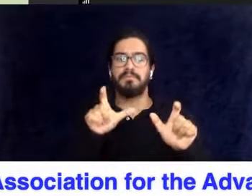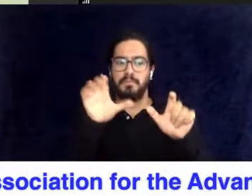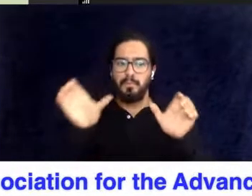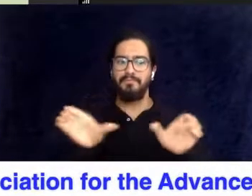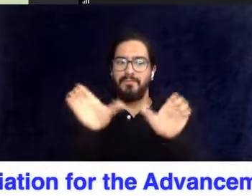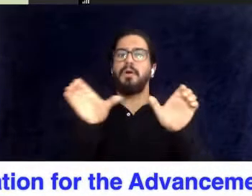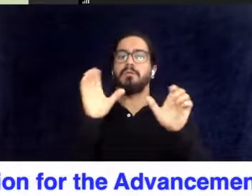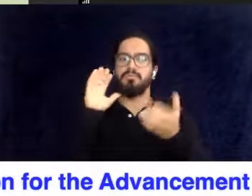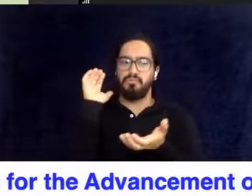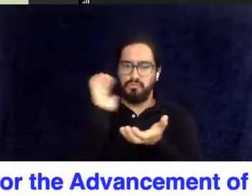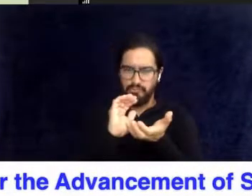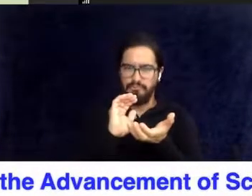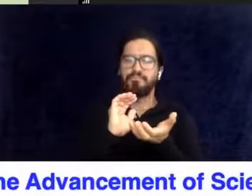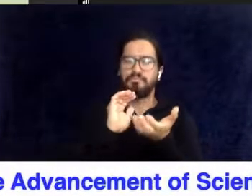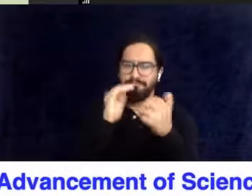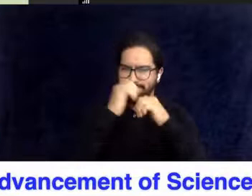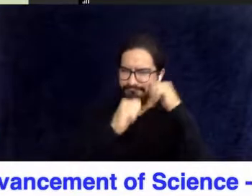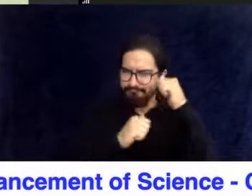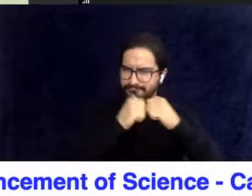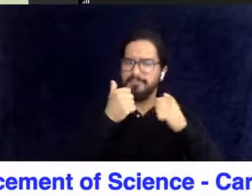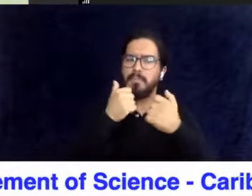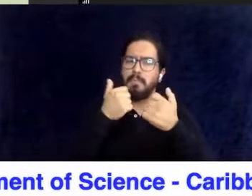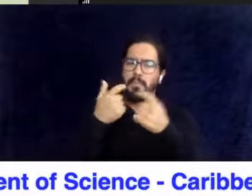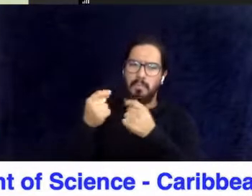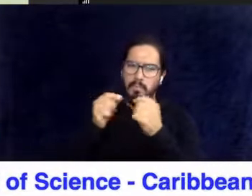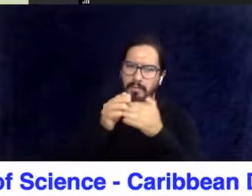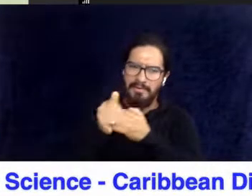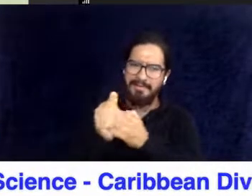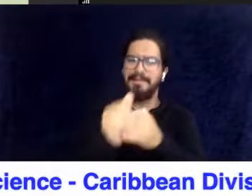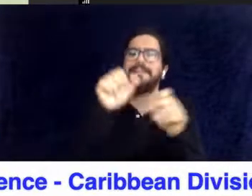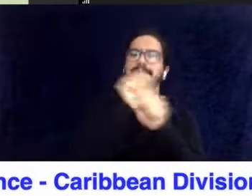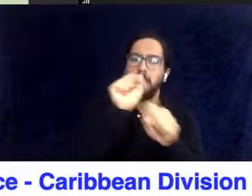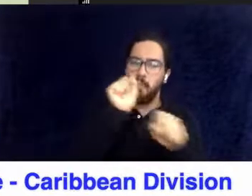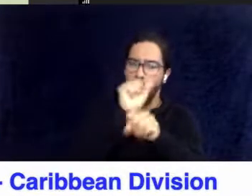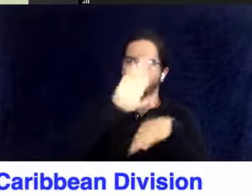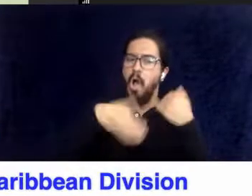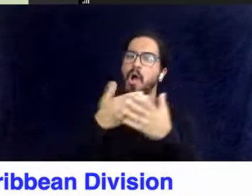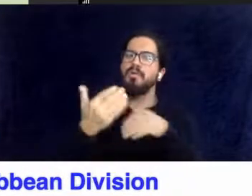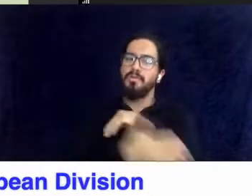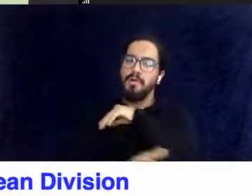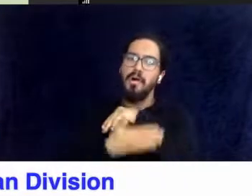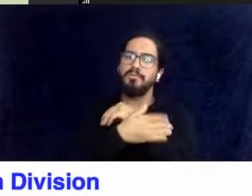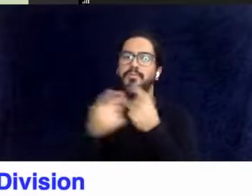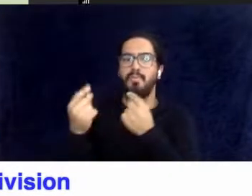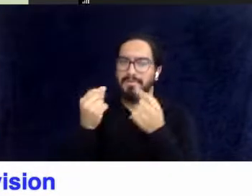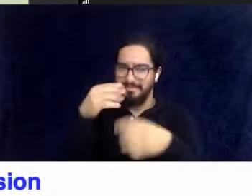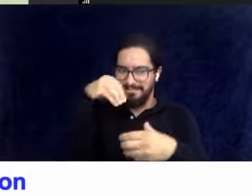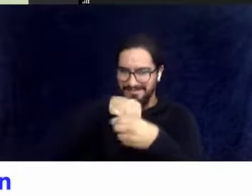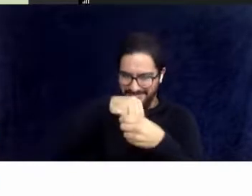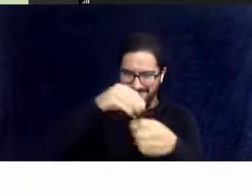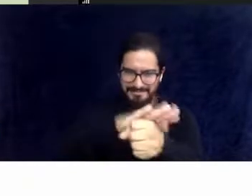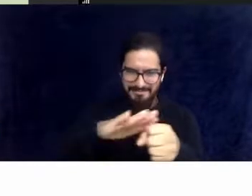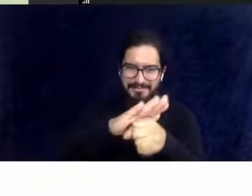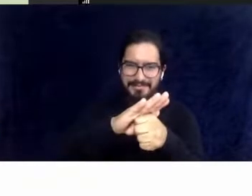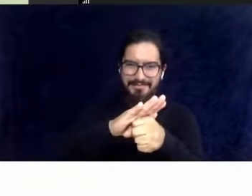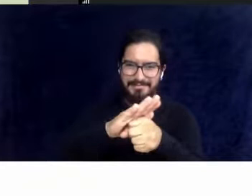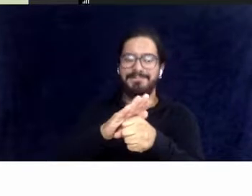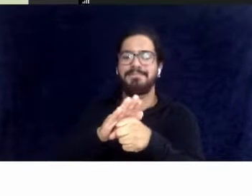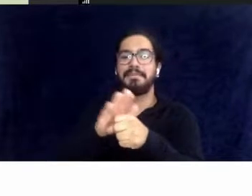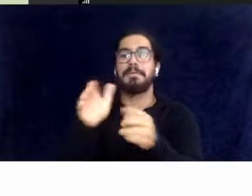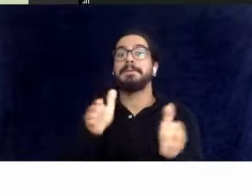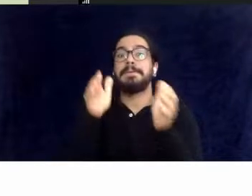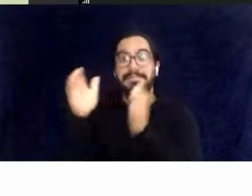lines that guides the work of all countries in the region. And on the right are the